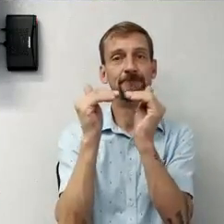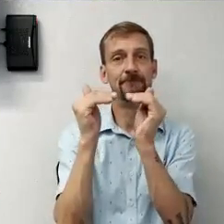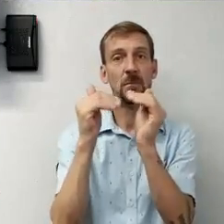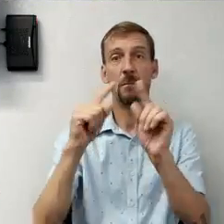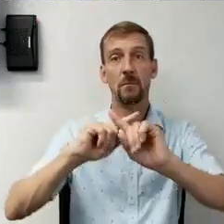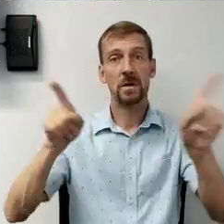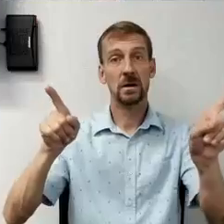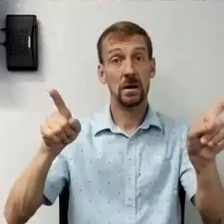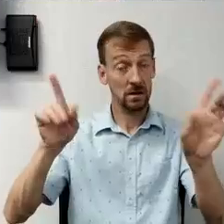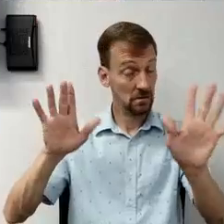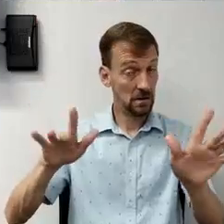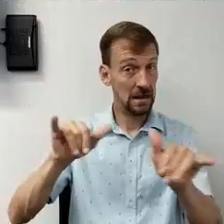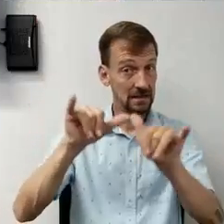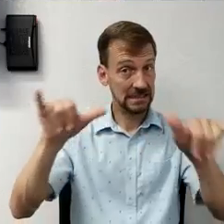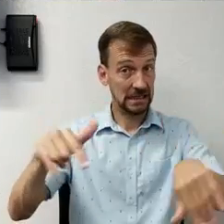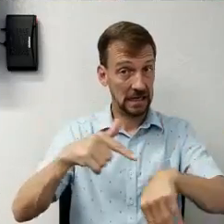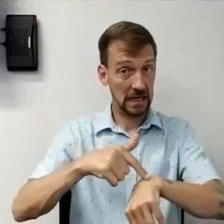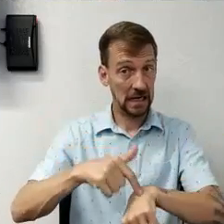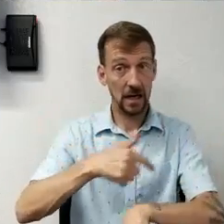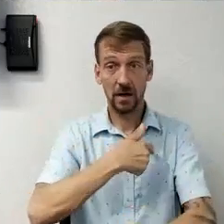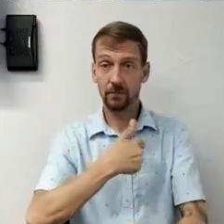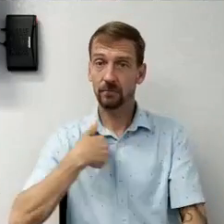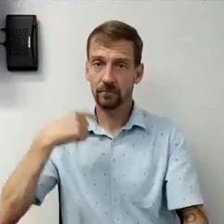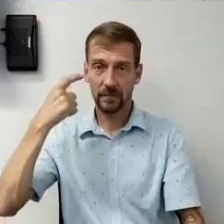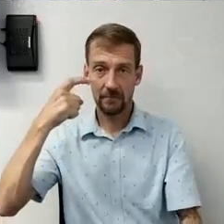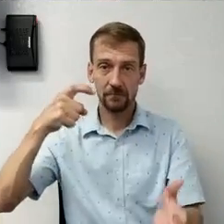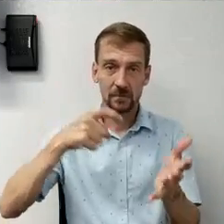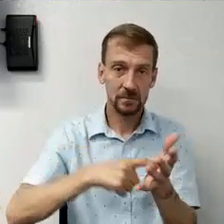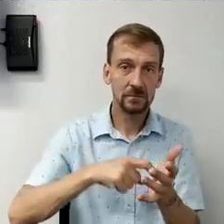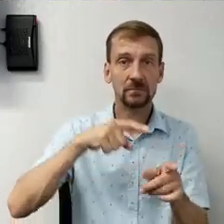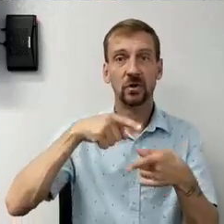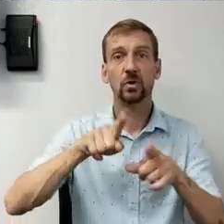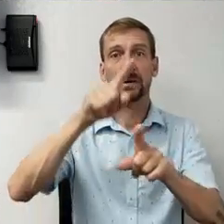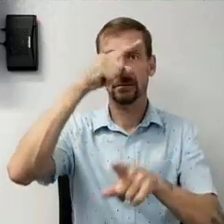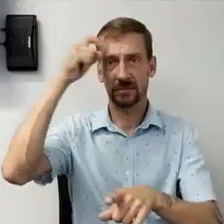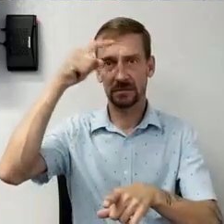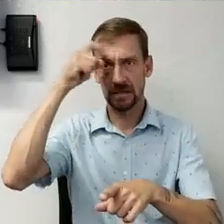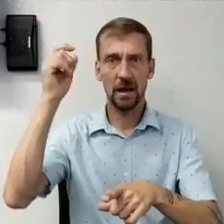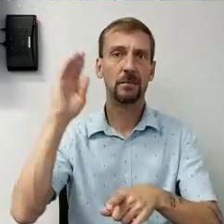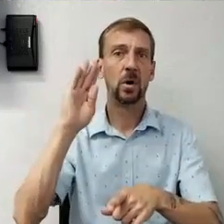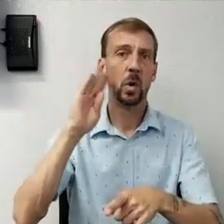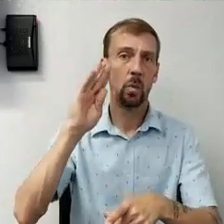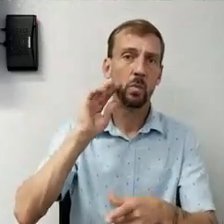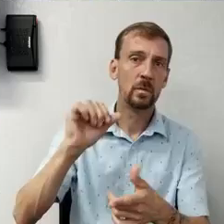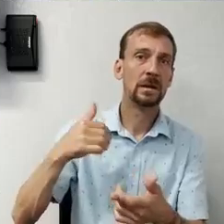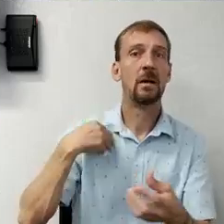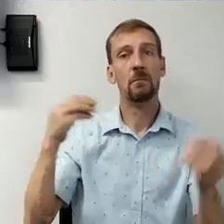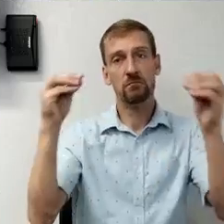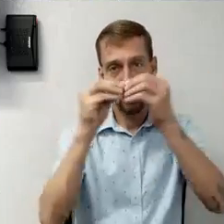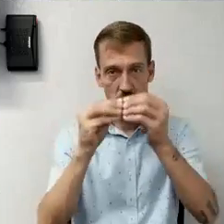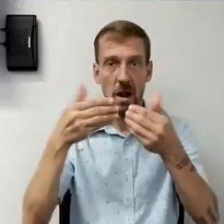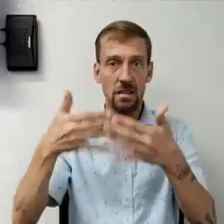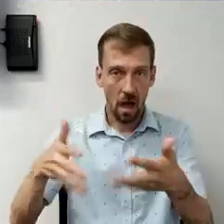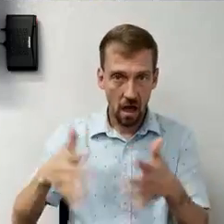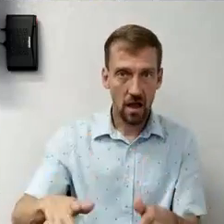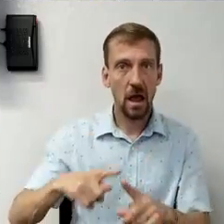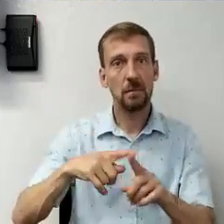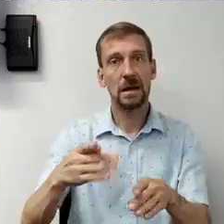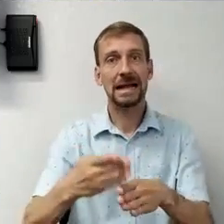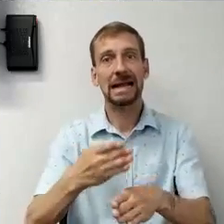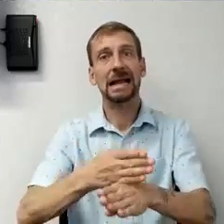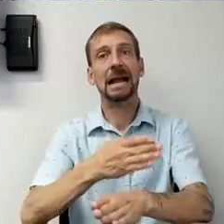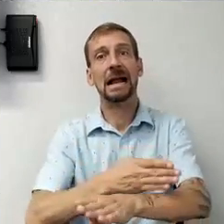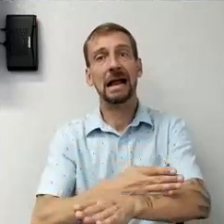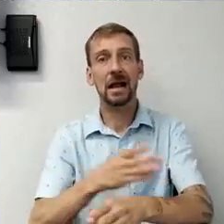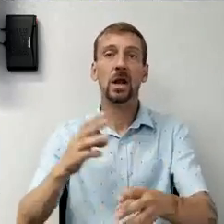But we also, we know that in the summer months, we're probably going to operate at losses, but then it improves over the winter